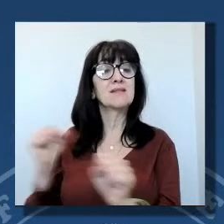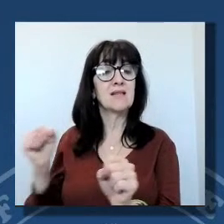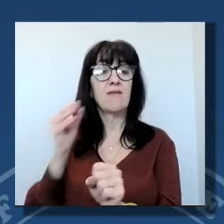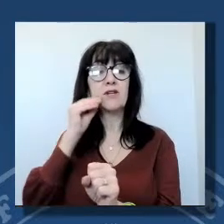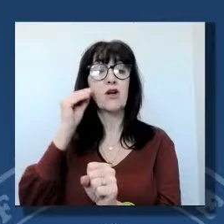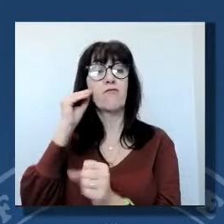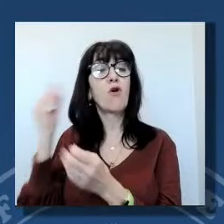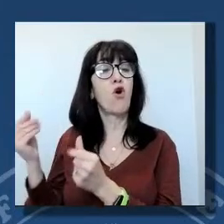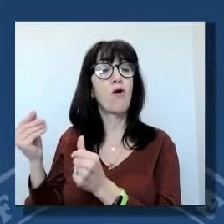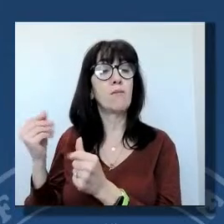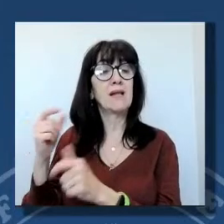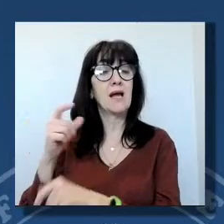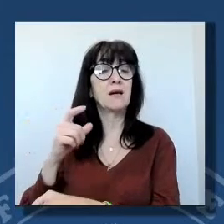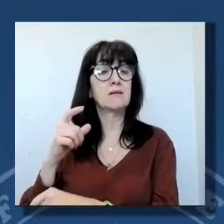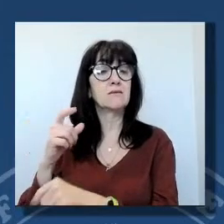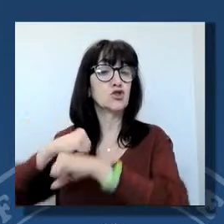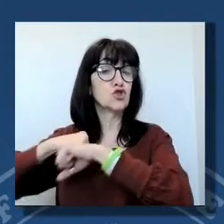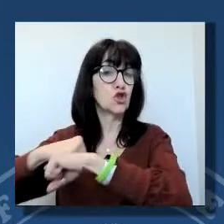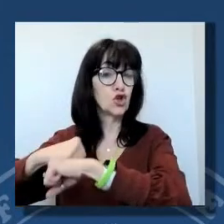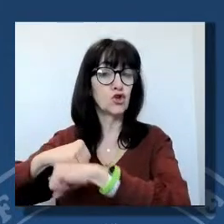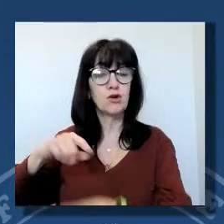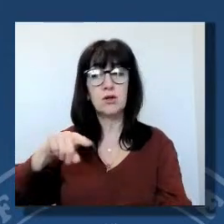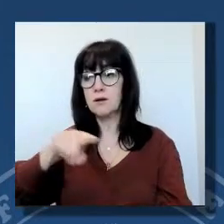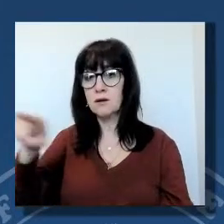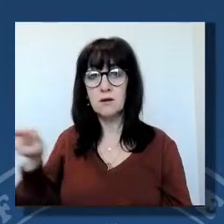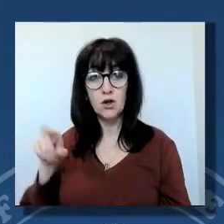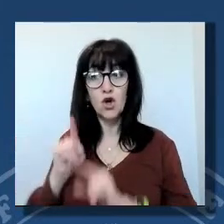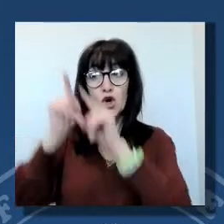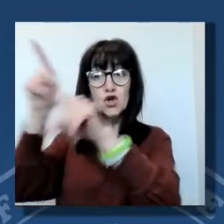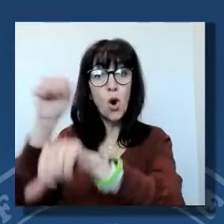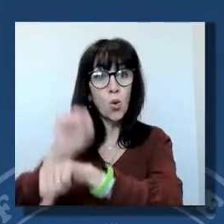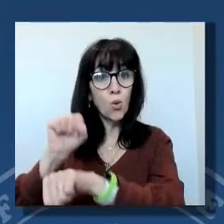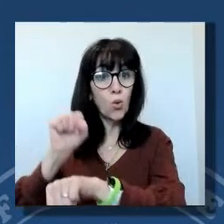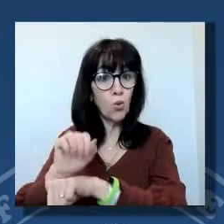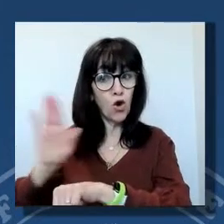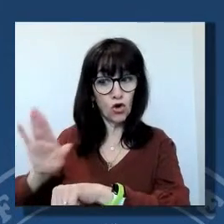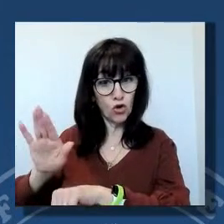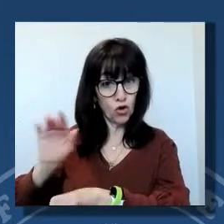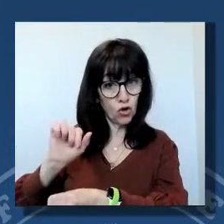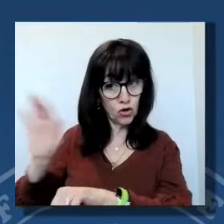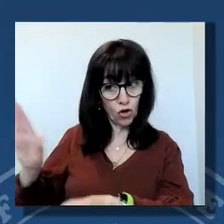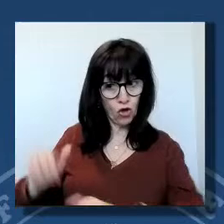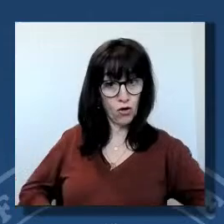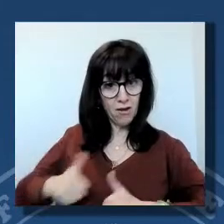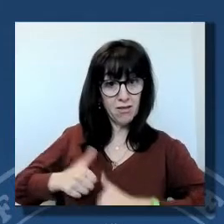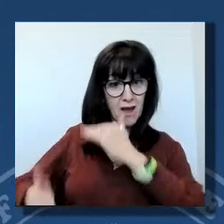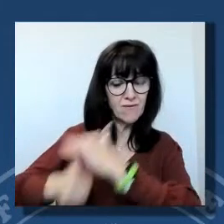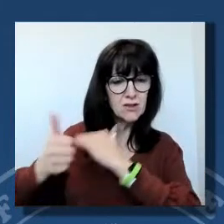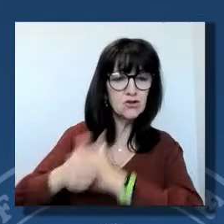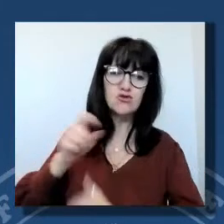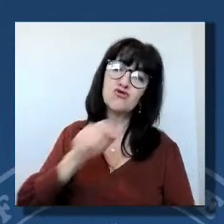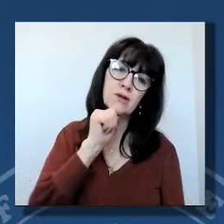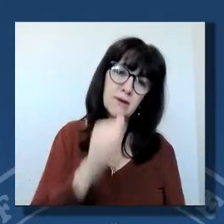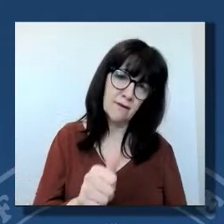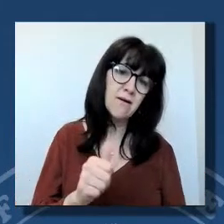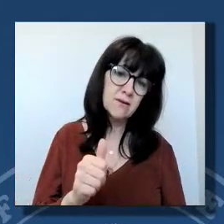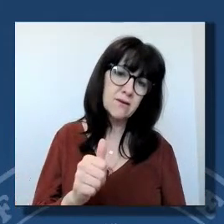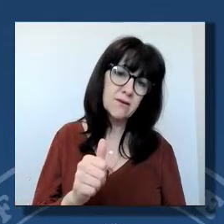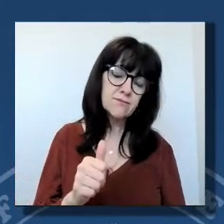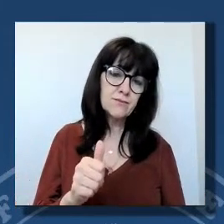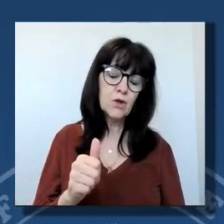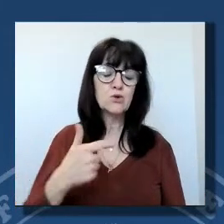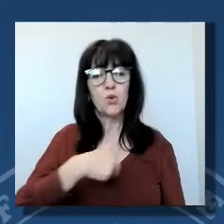at risk. And some of the legislation that we've introduced today and have support in the General Assembly will address